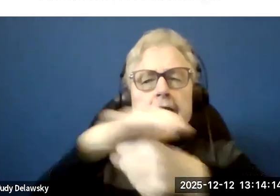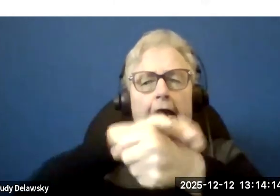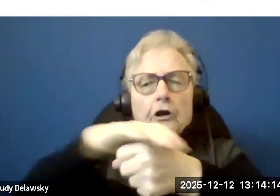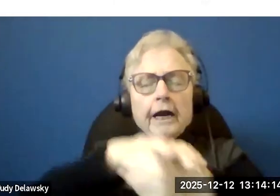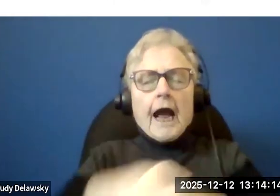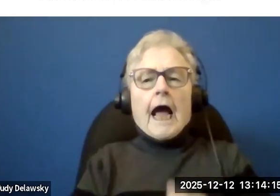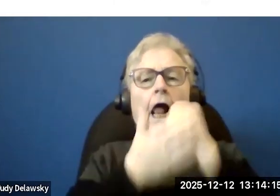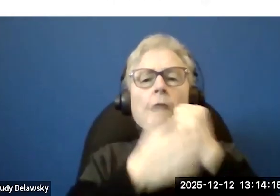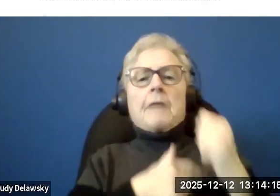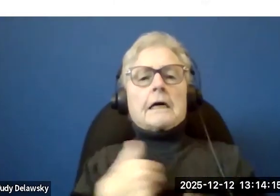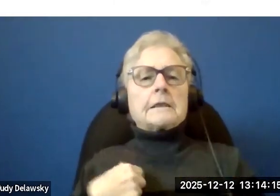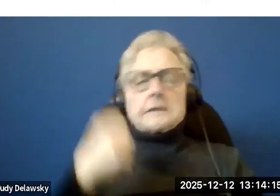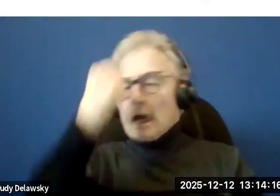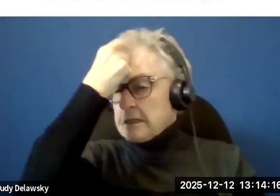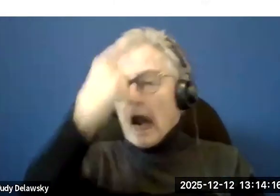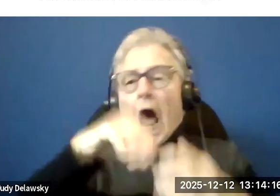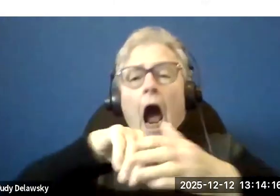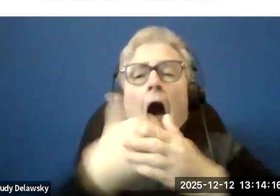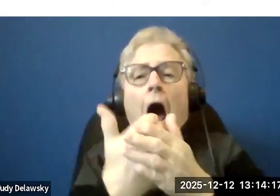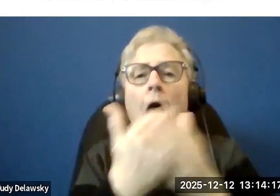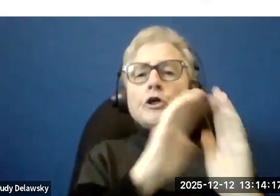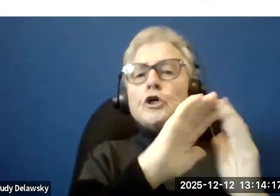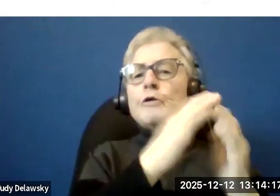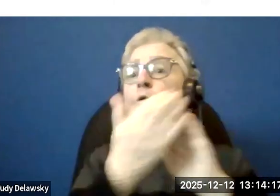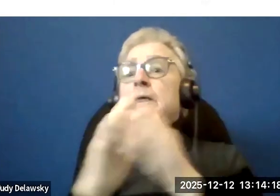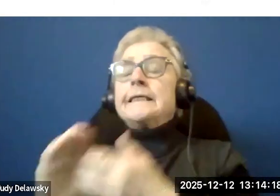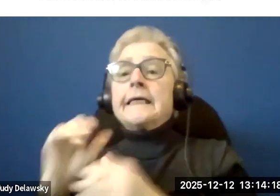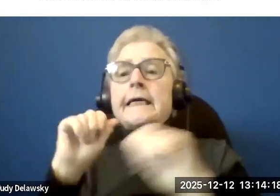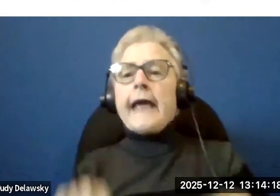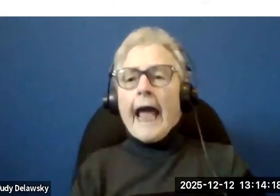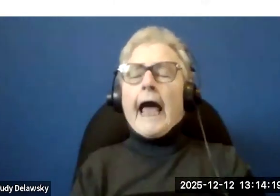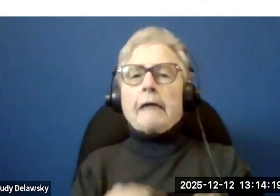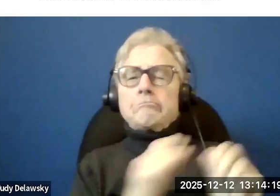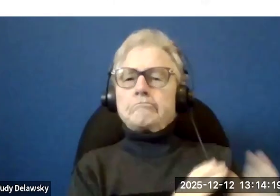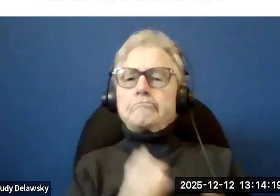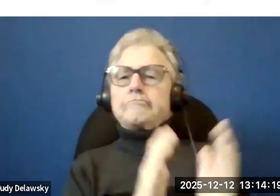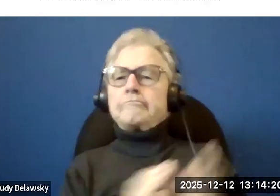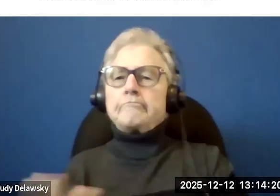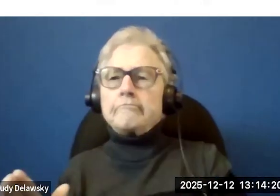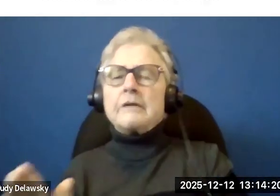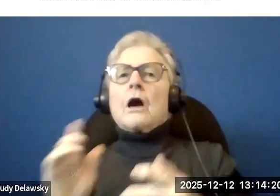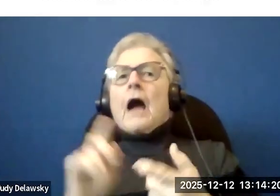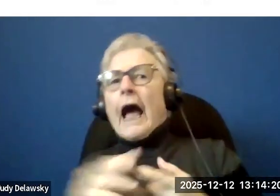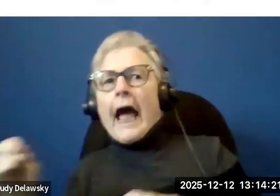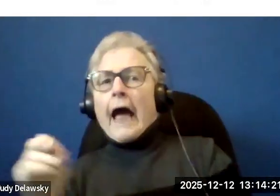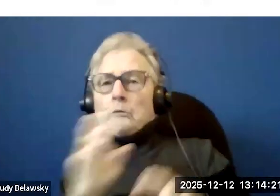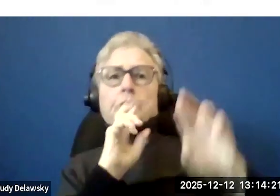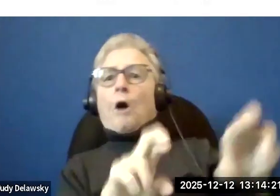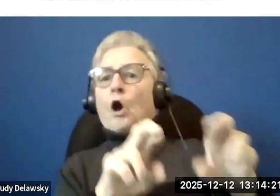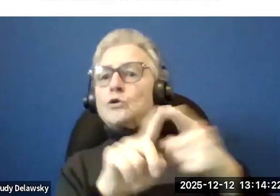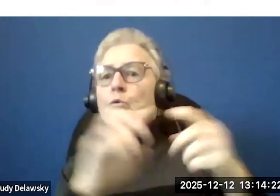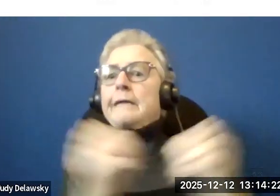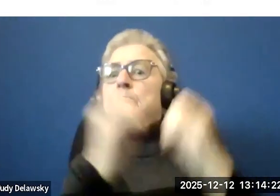us understand how community can better prepare for and respond to climate emergencies in inclusive